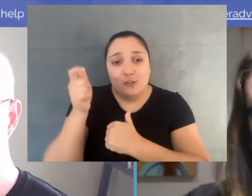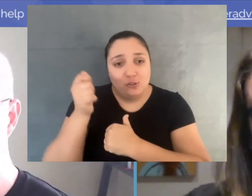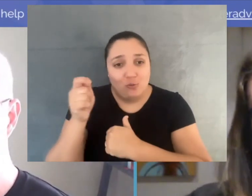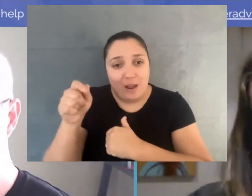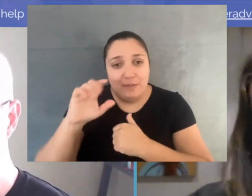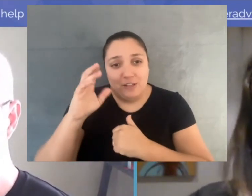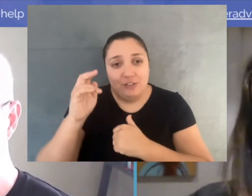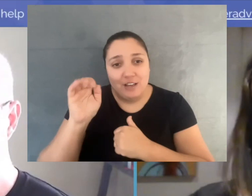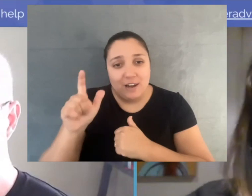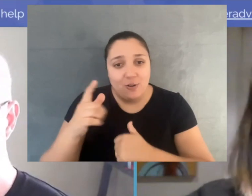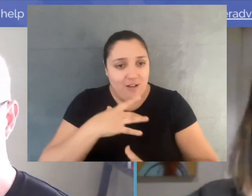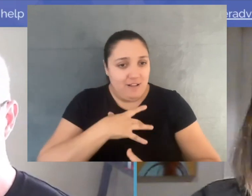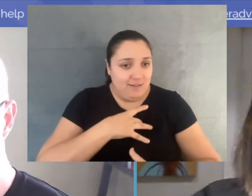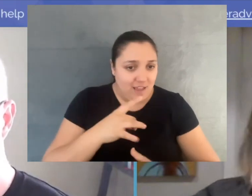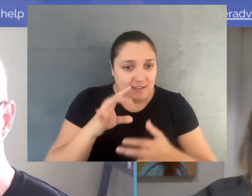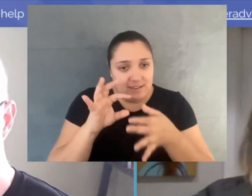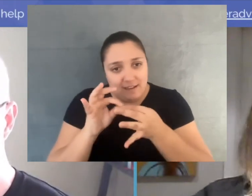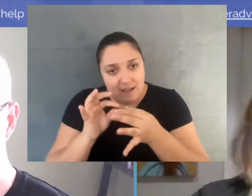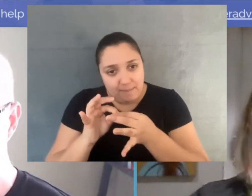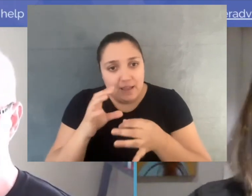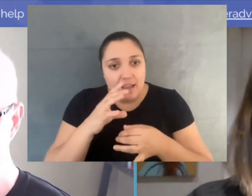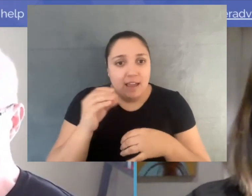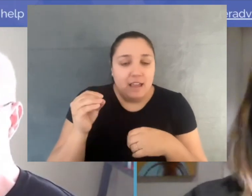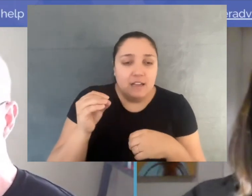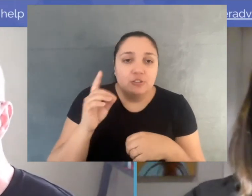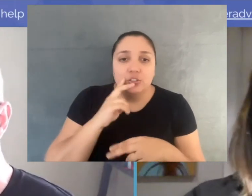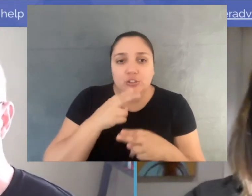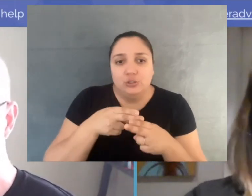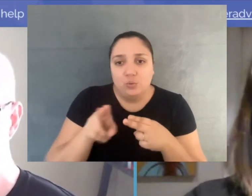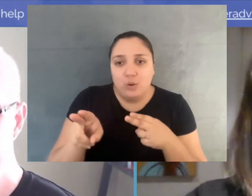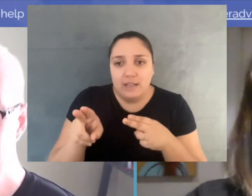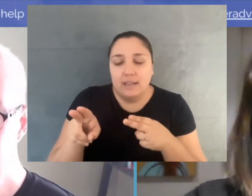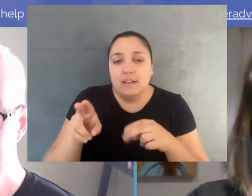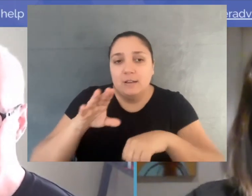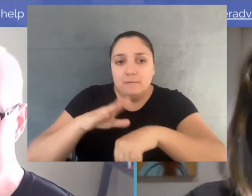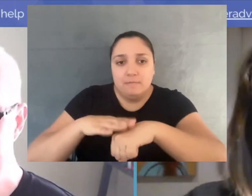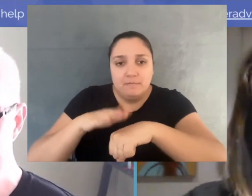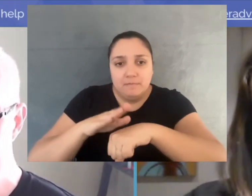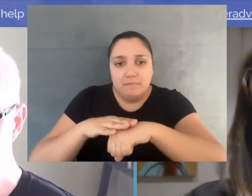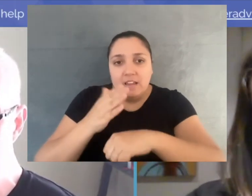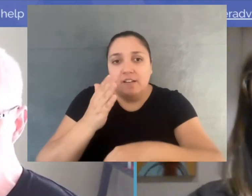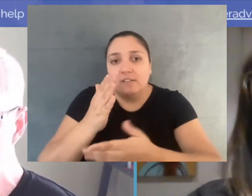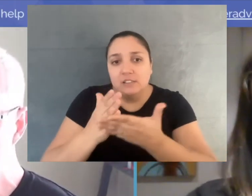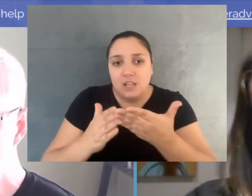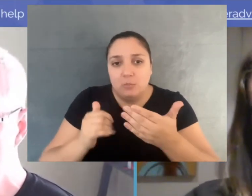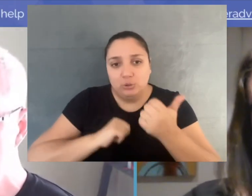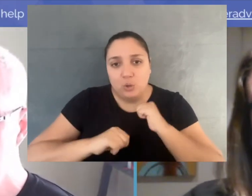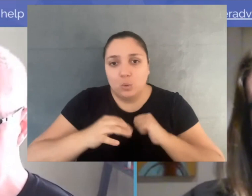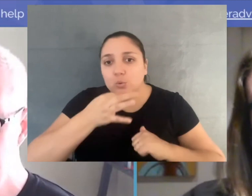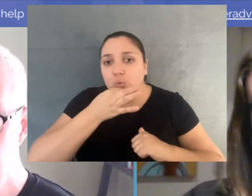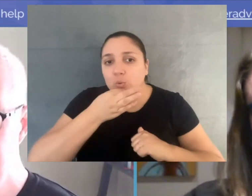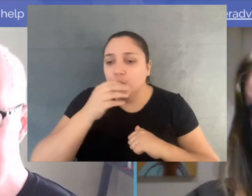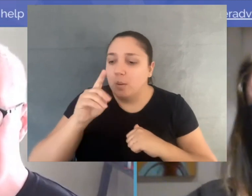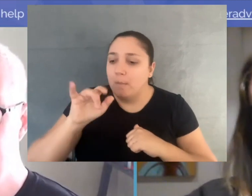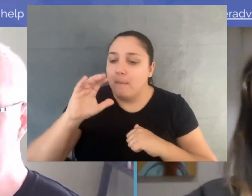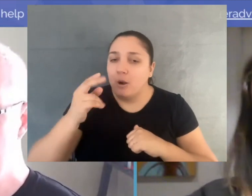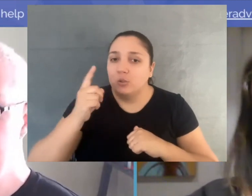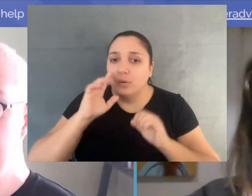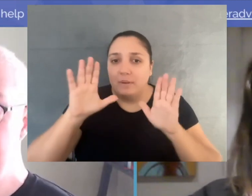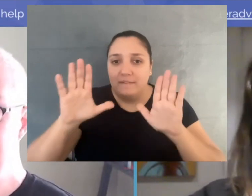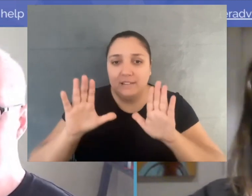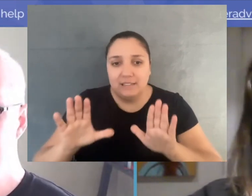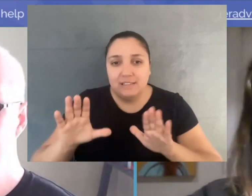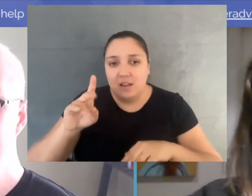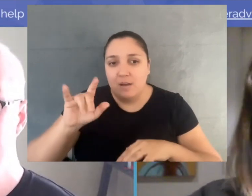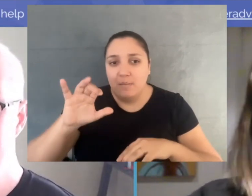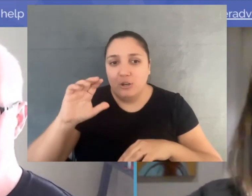grateful for you to follow, subscribe to the channel, like and comment, of course. And just a quick note that I've got a couple of